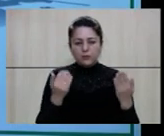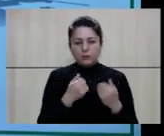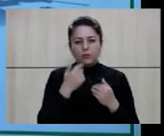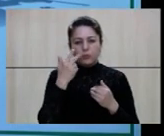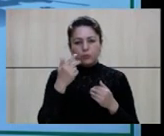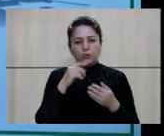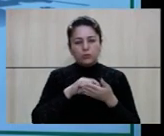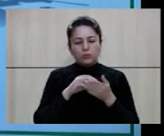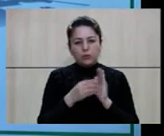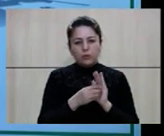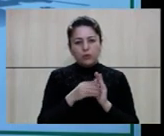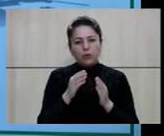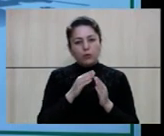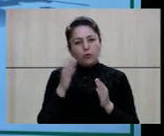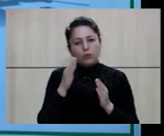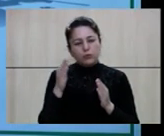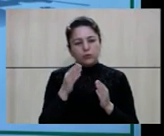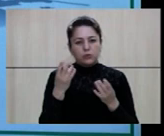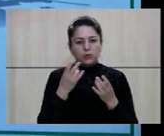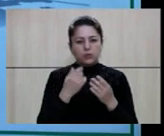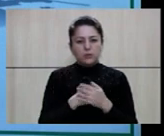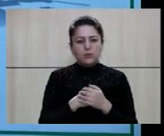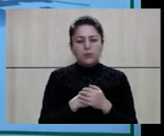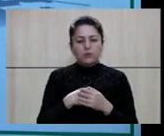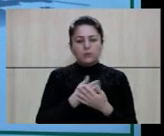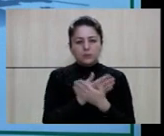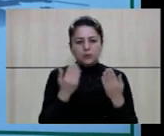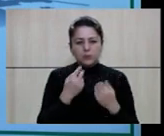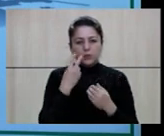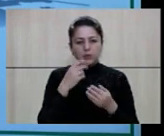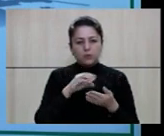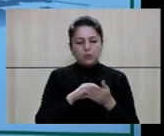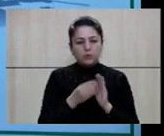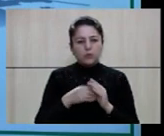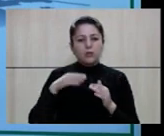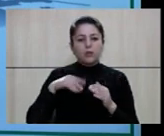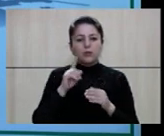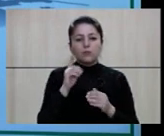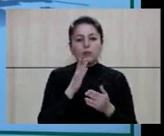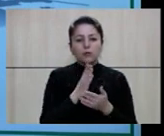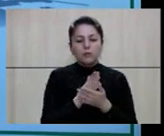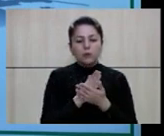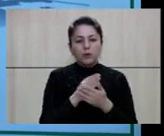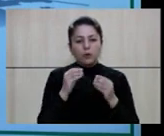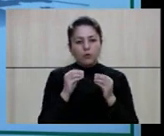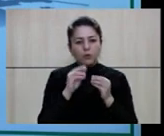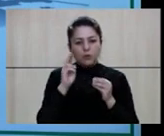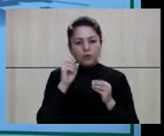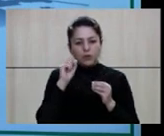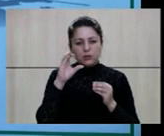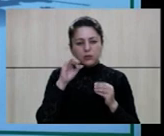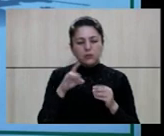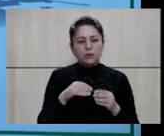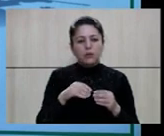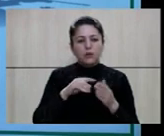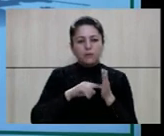10 ga surishimiz kerak bo'ladi. Bizda 2 ta xona. Keyin nimalar bor? Onli kasrda virguldan keyingi